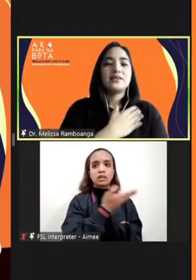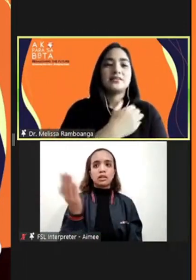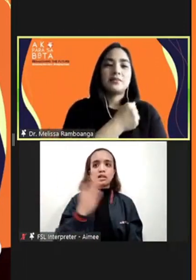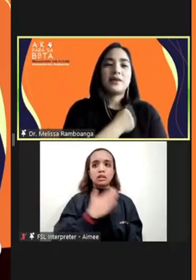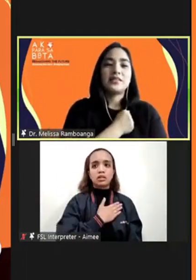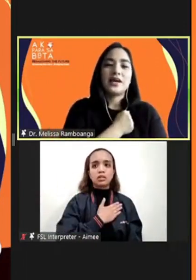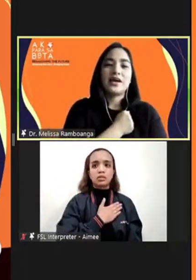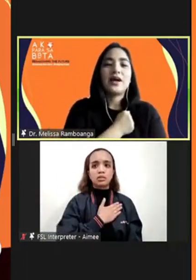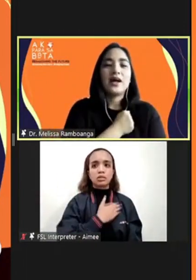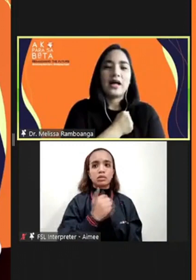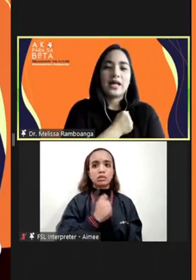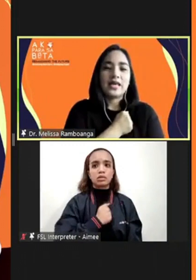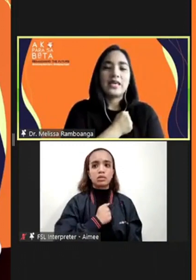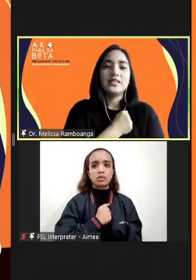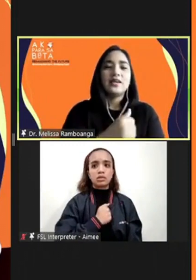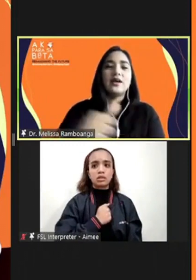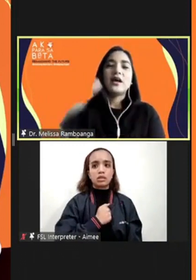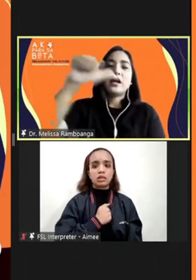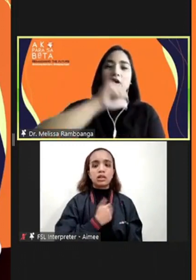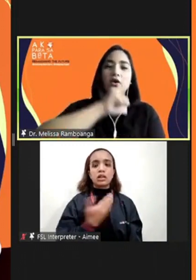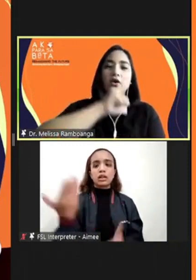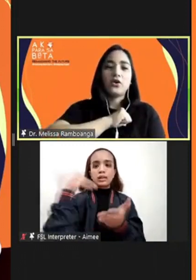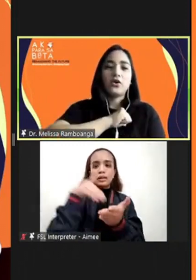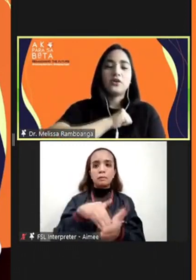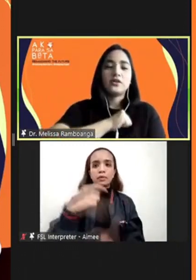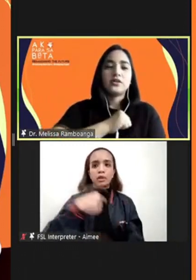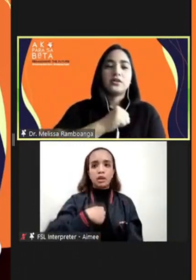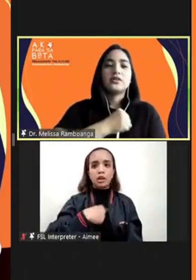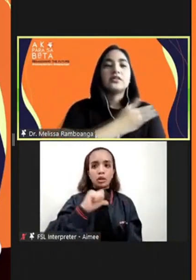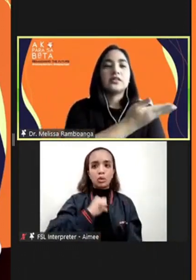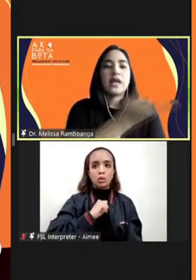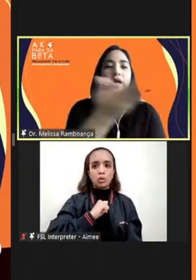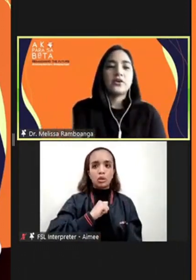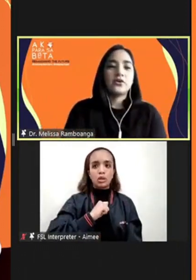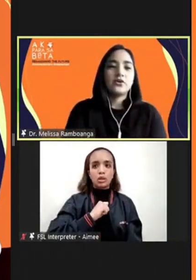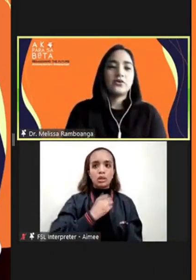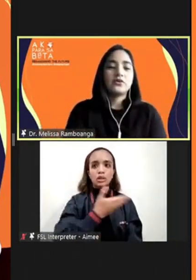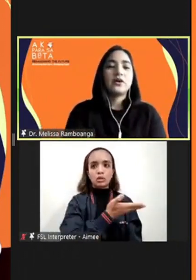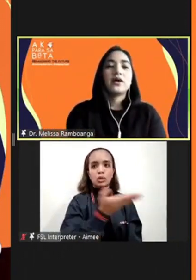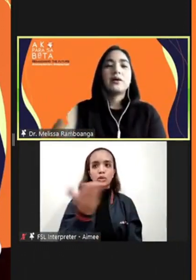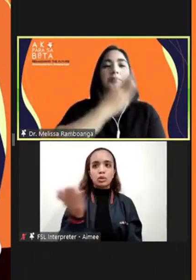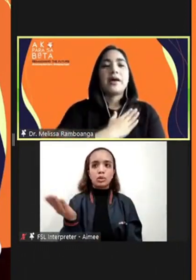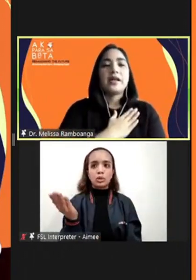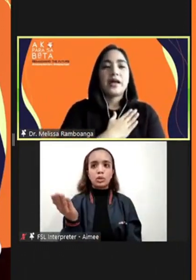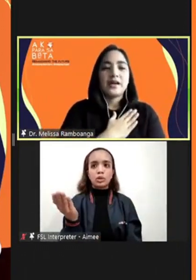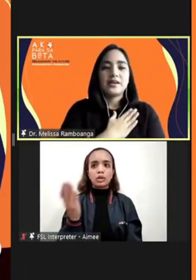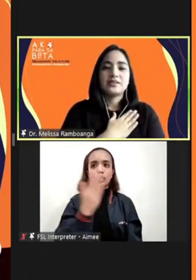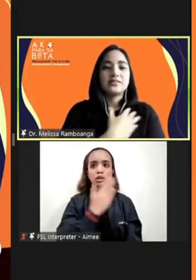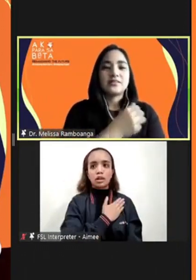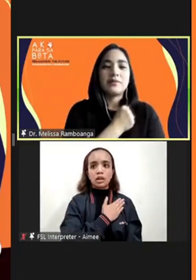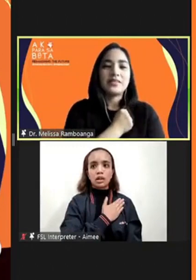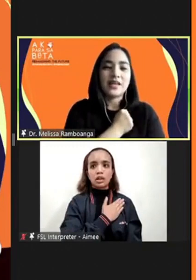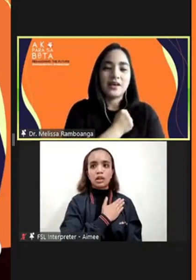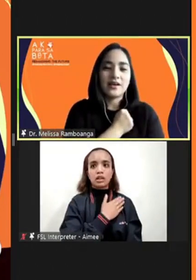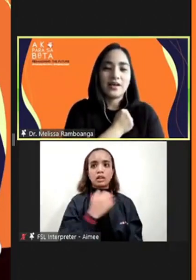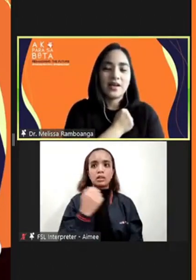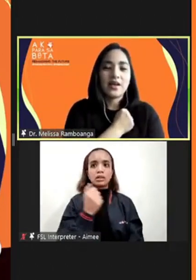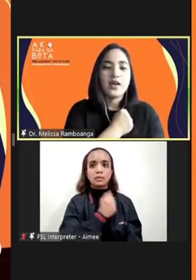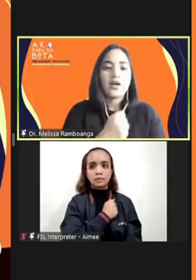para sa bata. Again, ako, tayo, para sa